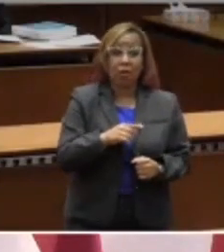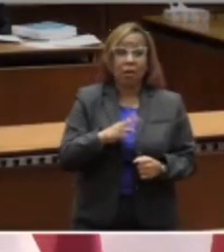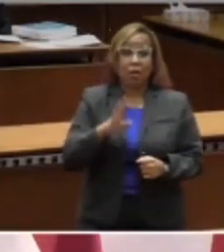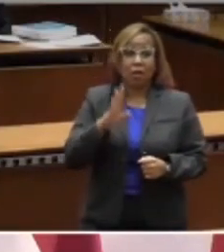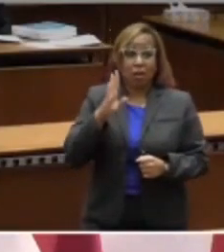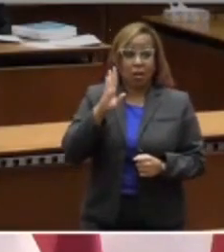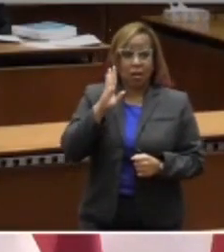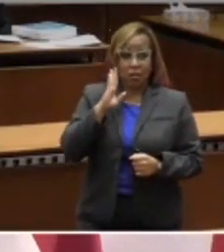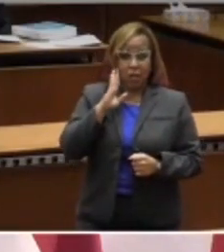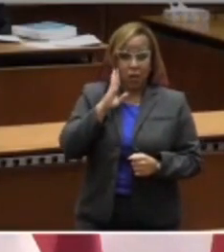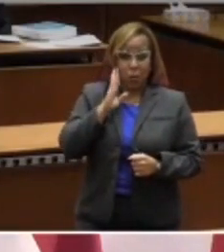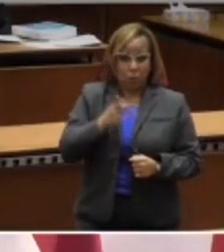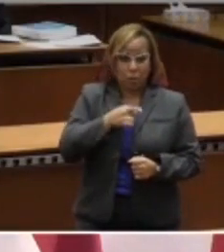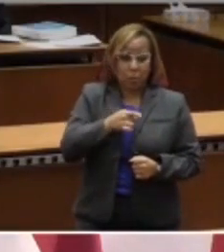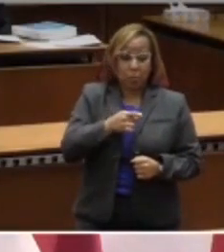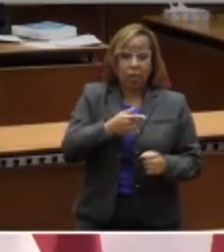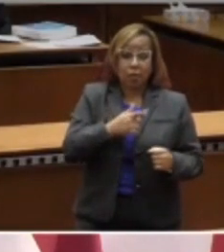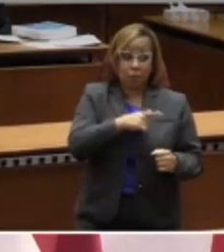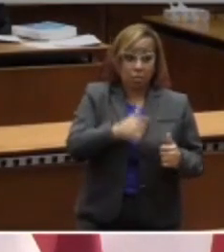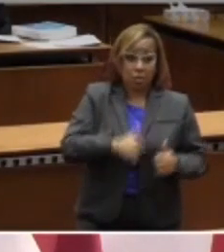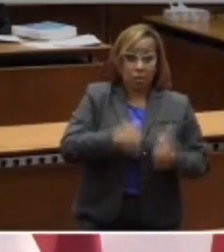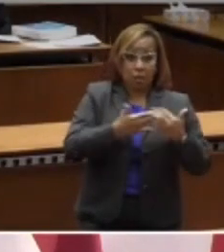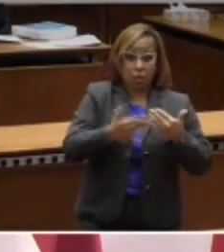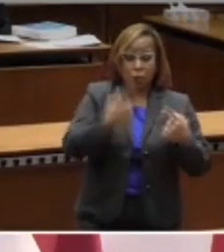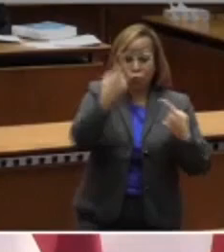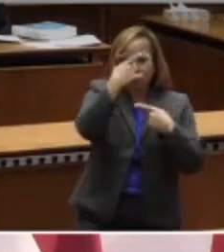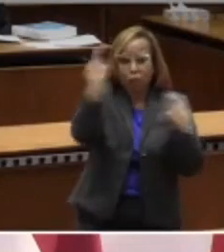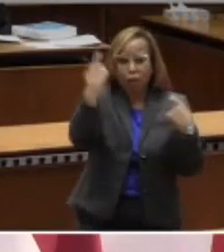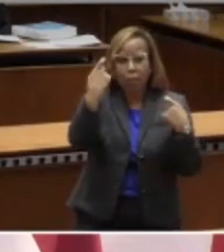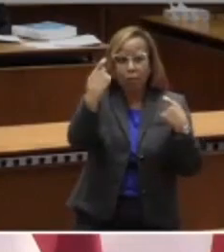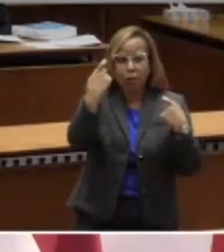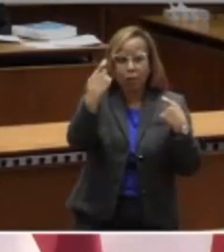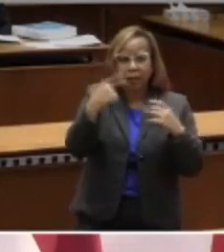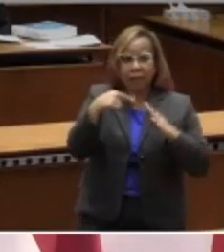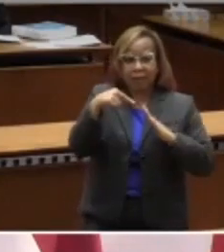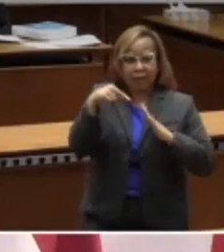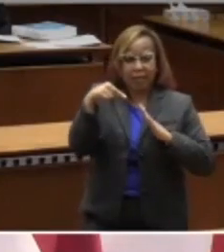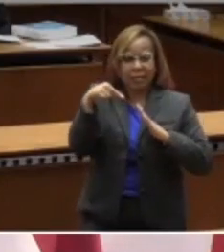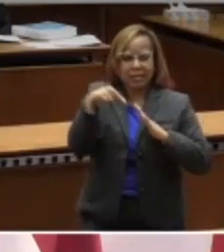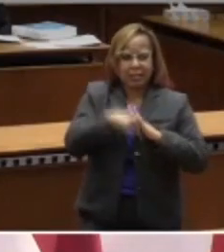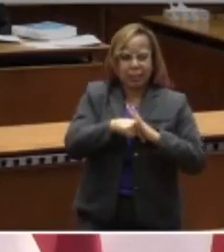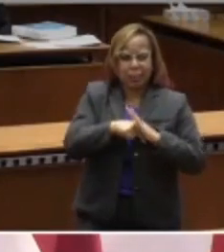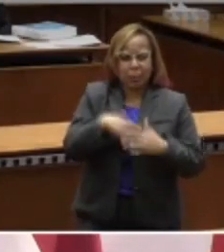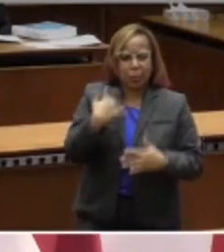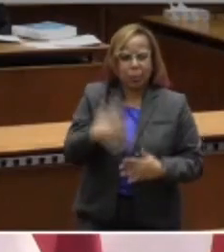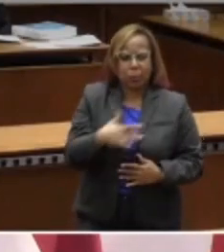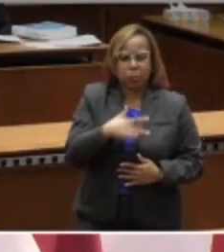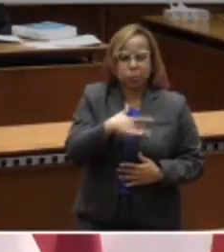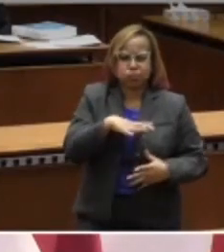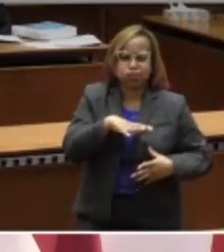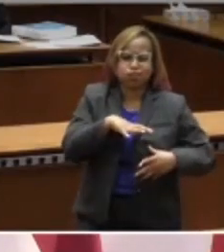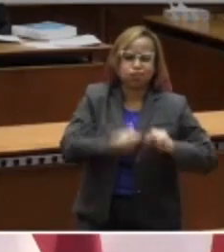of lifelong trauma, as well as a deep wound to our city.